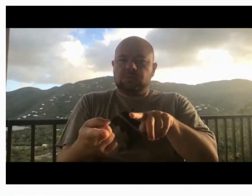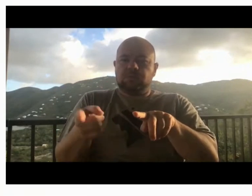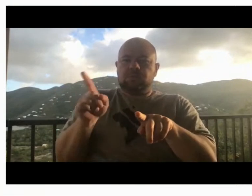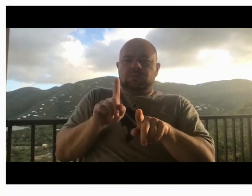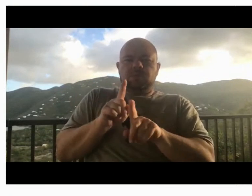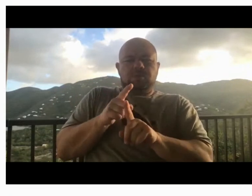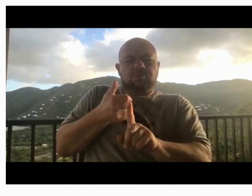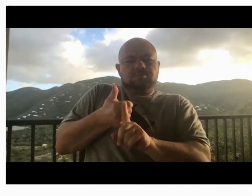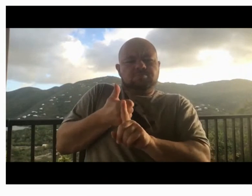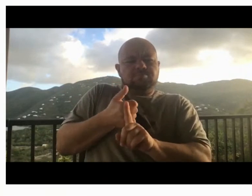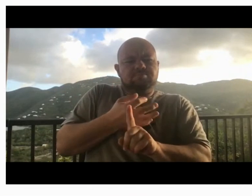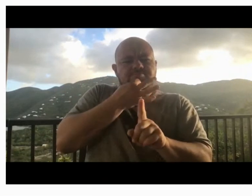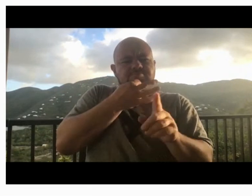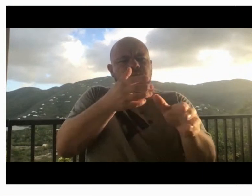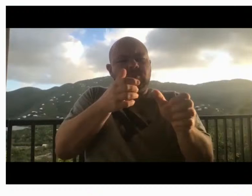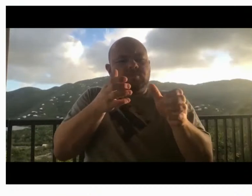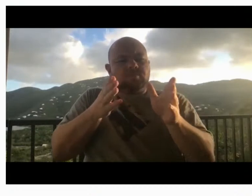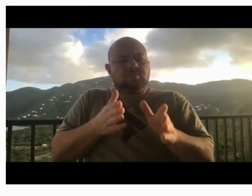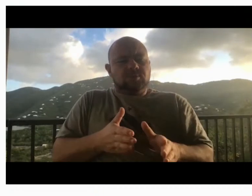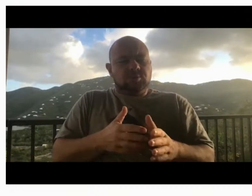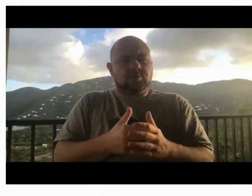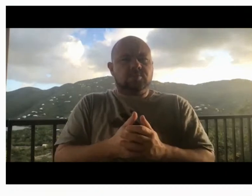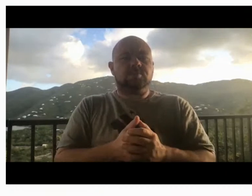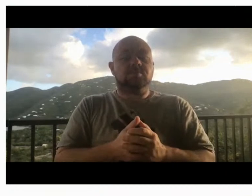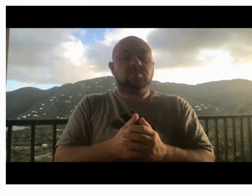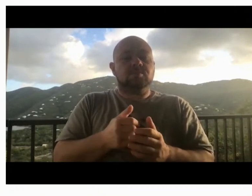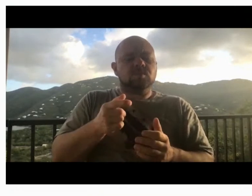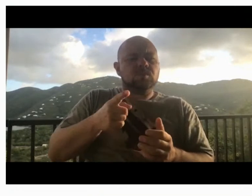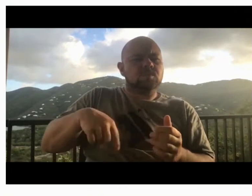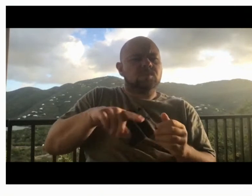just as a subject, but as an expert.